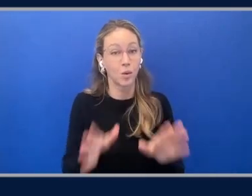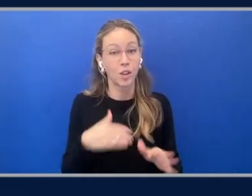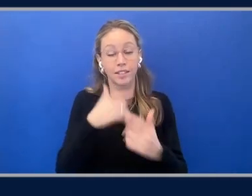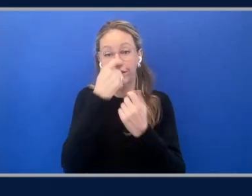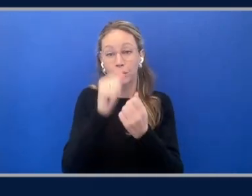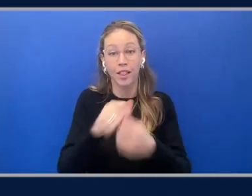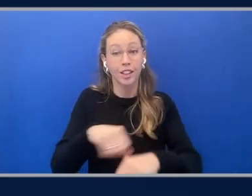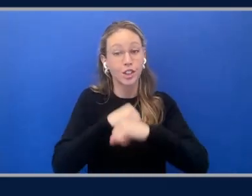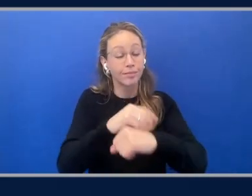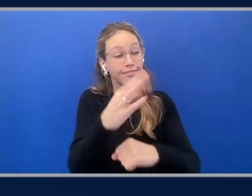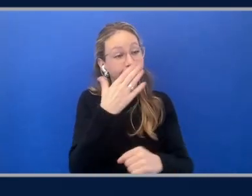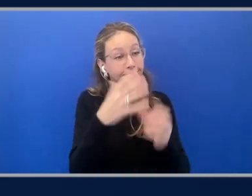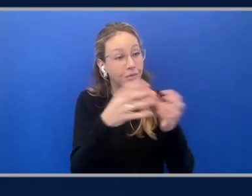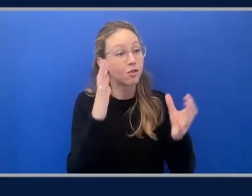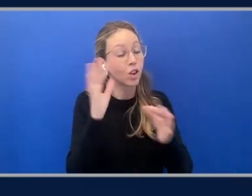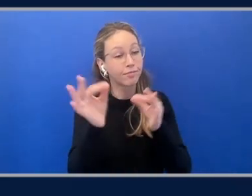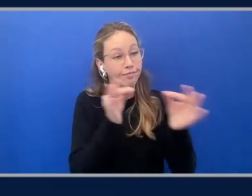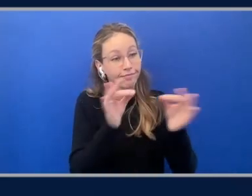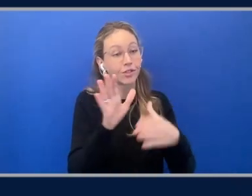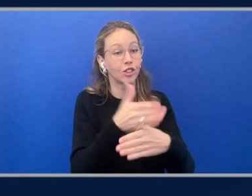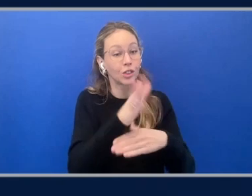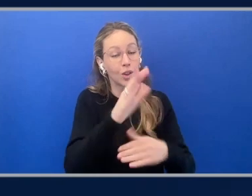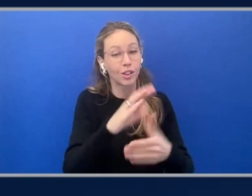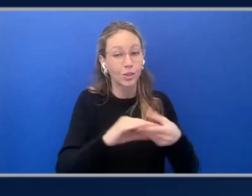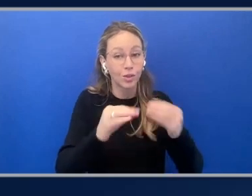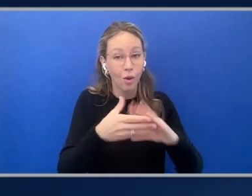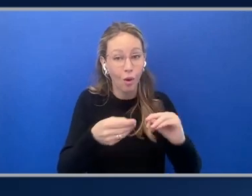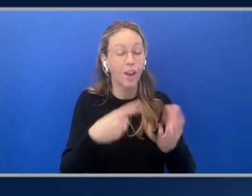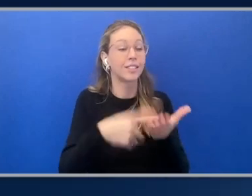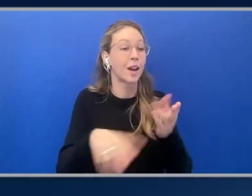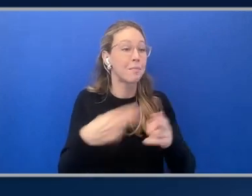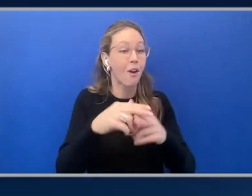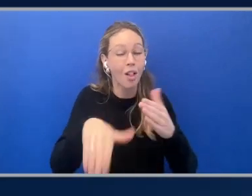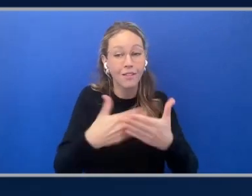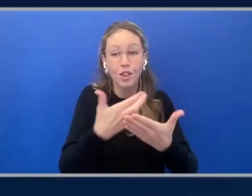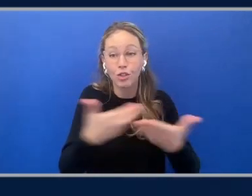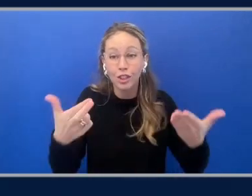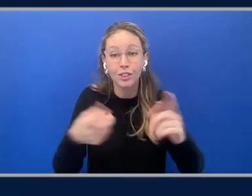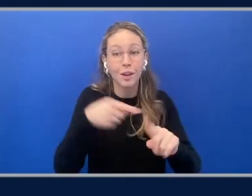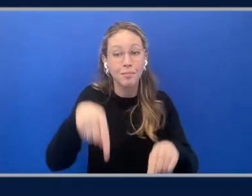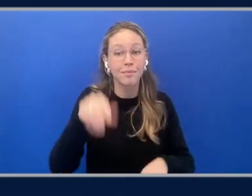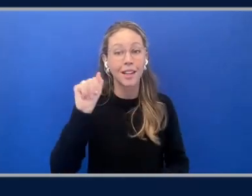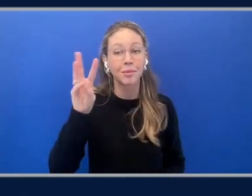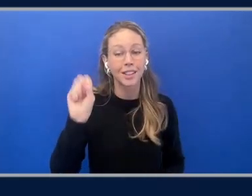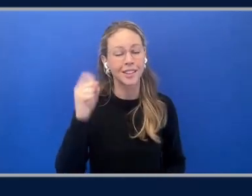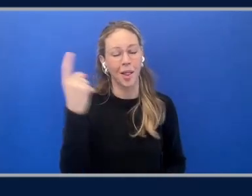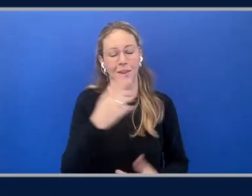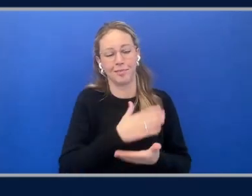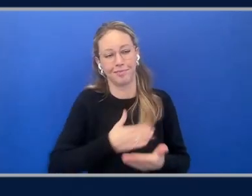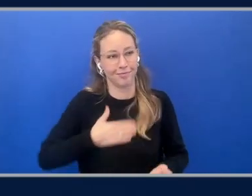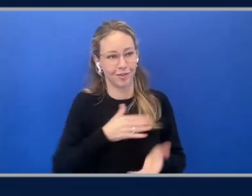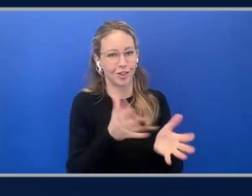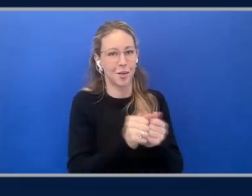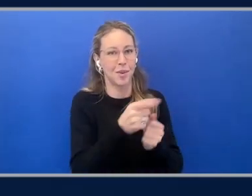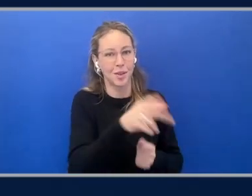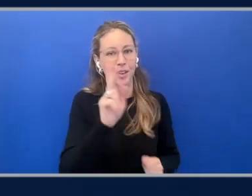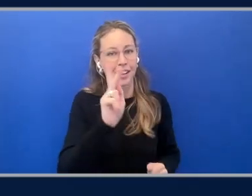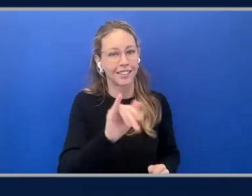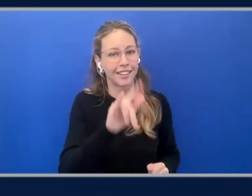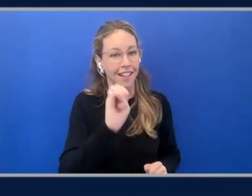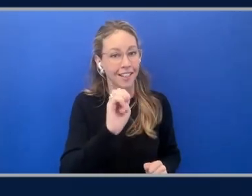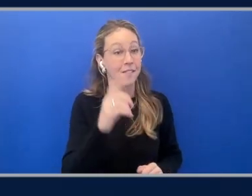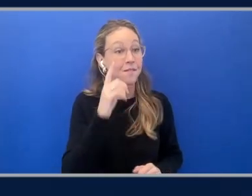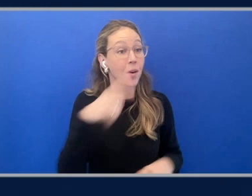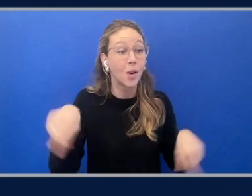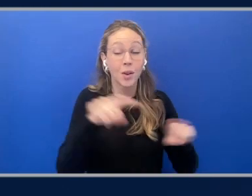security. Thank you so much for sharing your story, for talking about the resources at AWS. It's always such a pleasure to get to talk to you, Kyle. And for all of those of you who